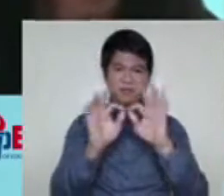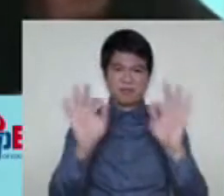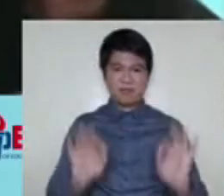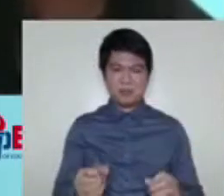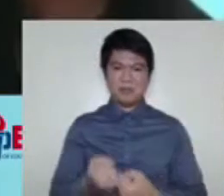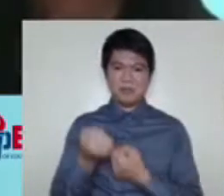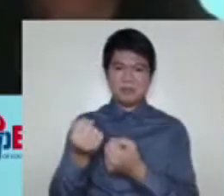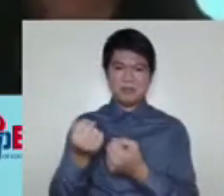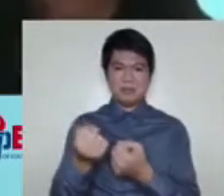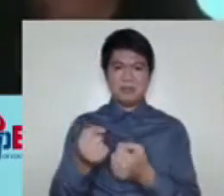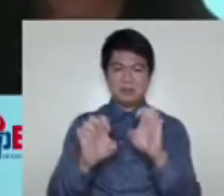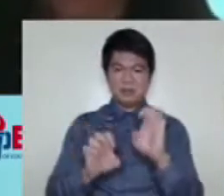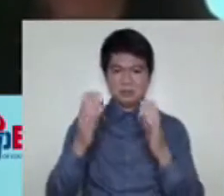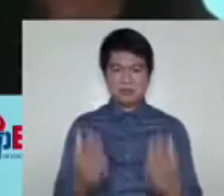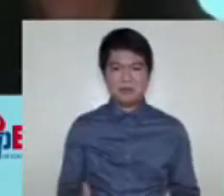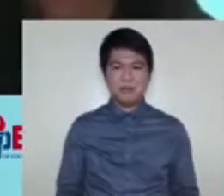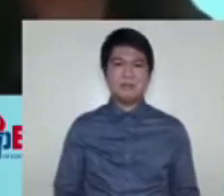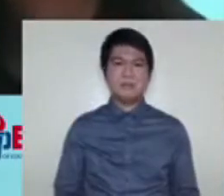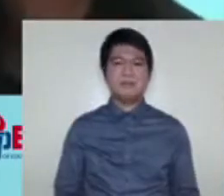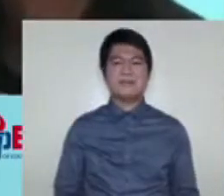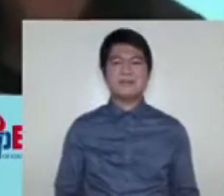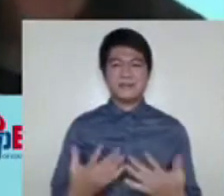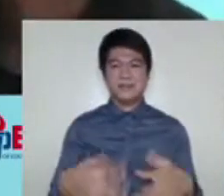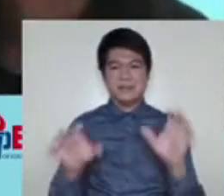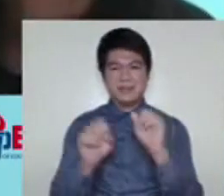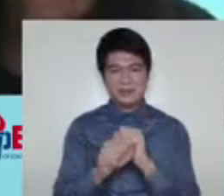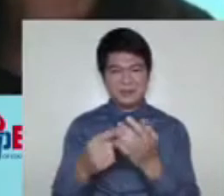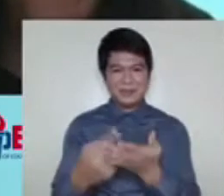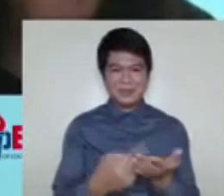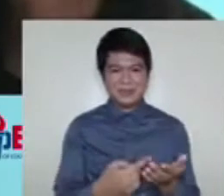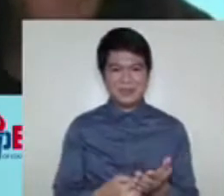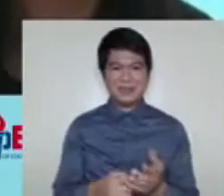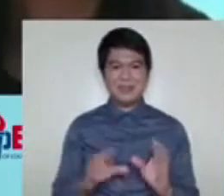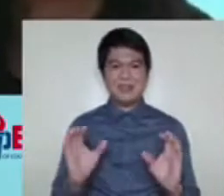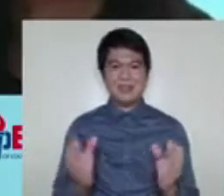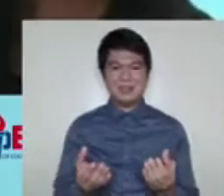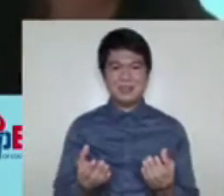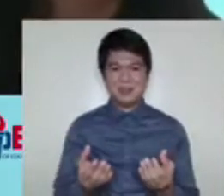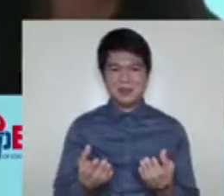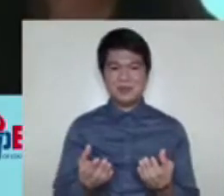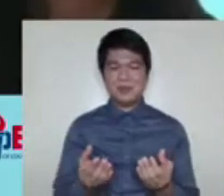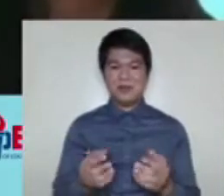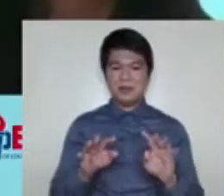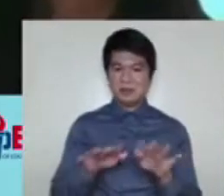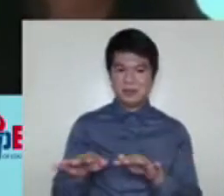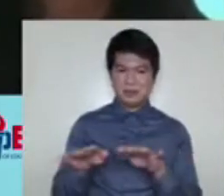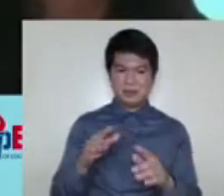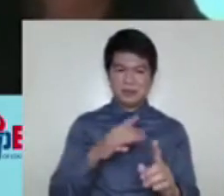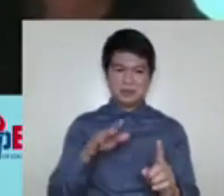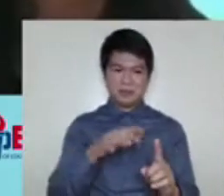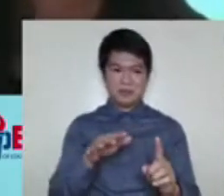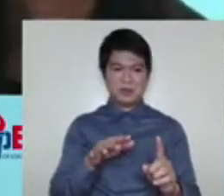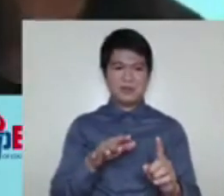Okay, so that ends our discussion on the classroom observable indicators for proficient teachers. Now we will move on